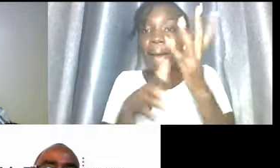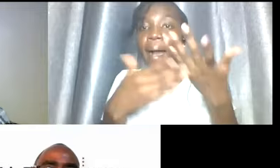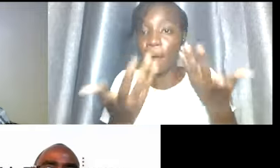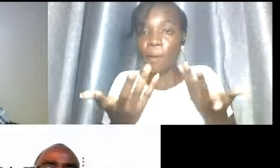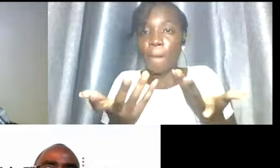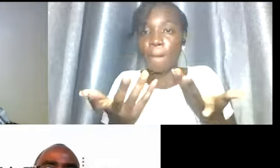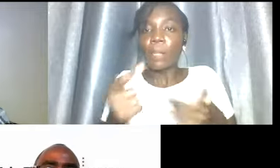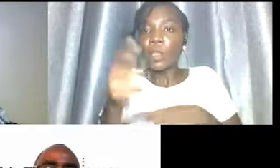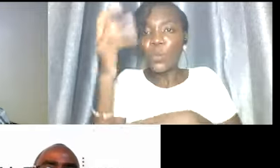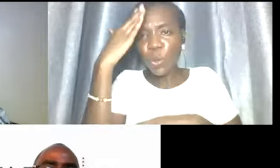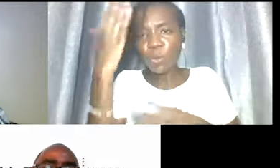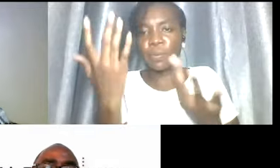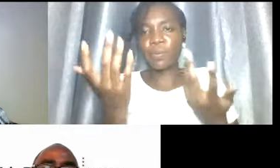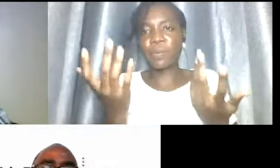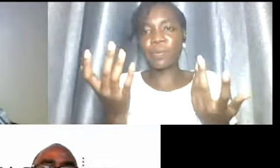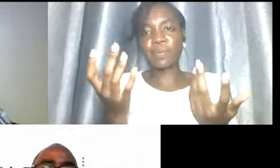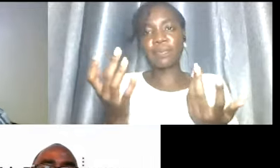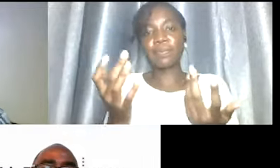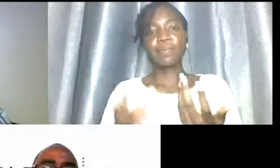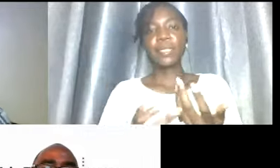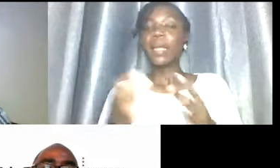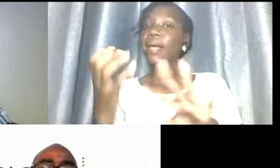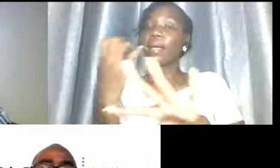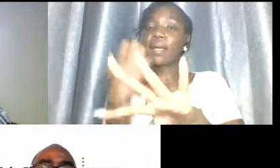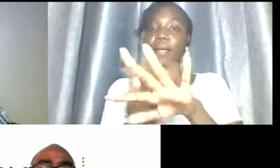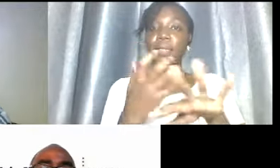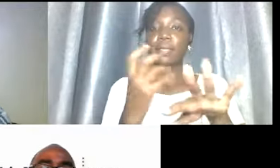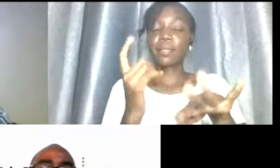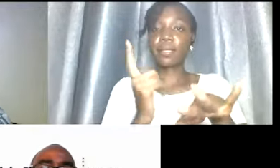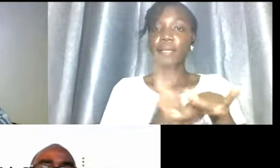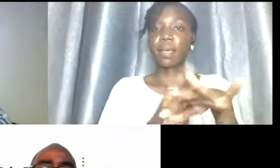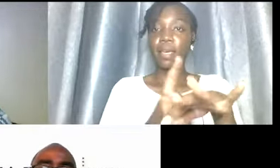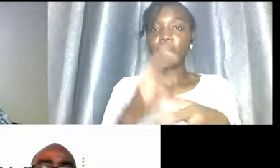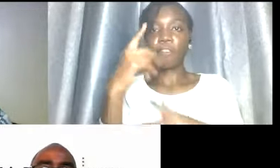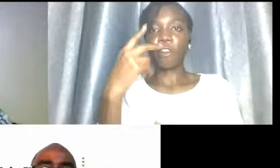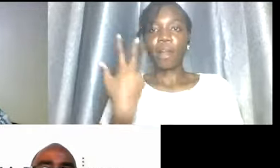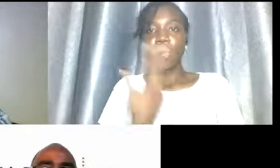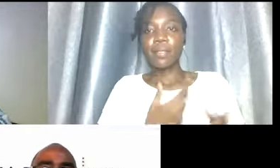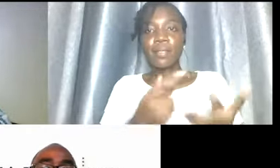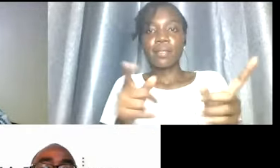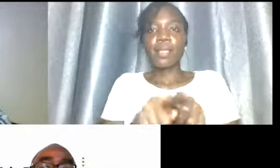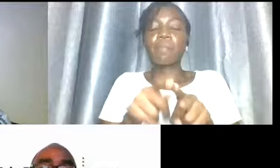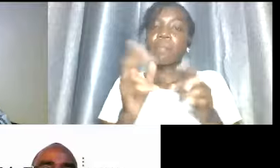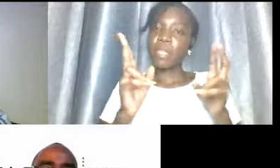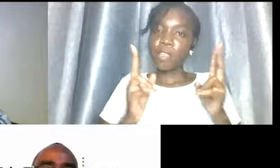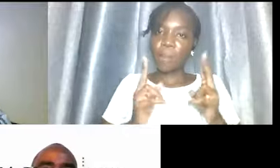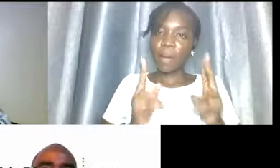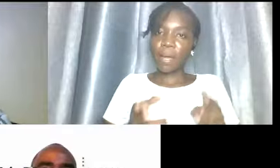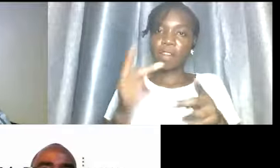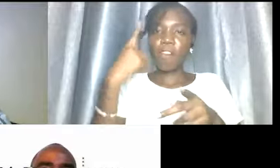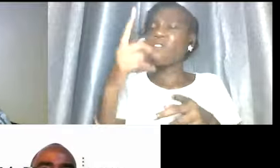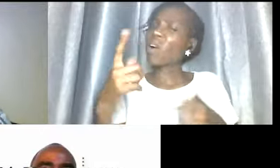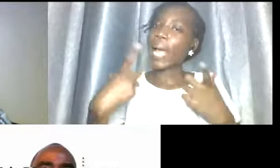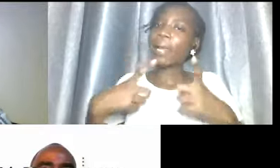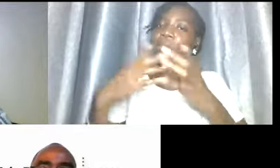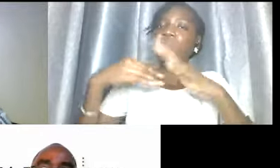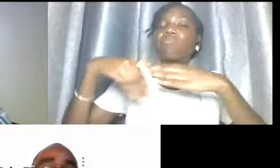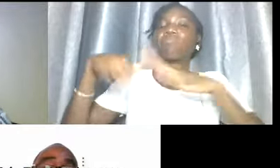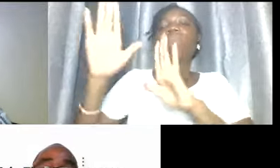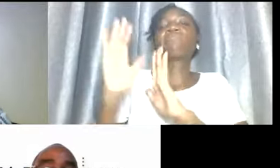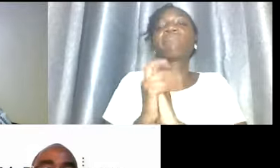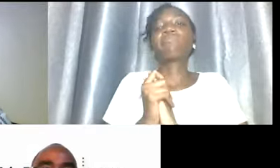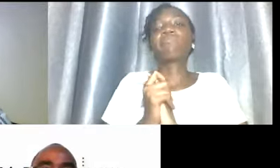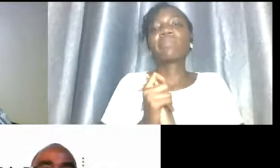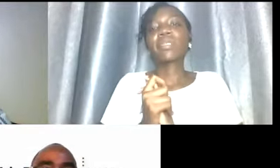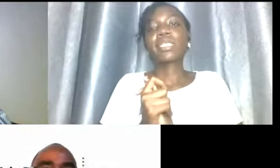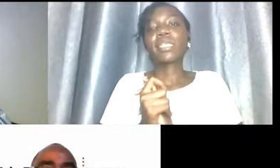know. The hardest thing for us as human beings is to let go. It's hard